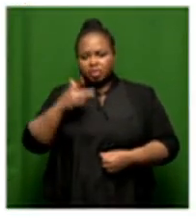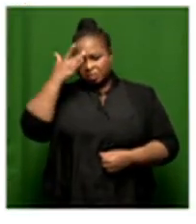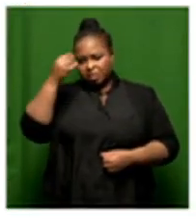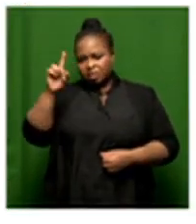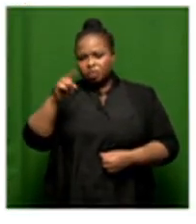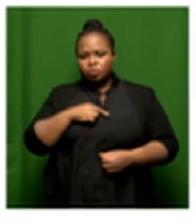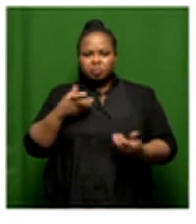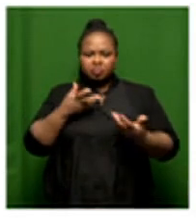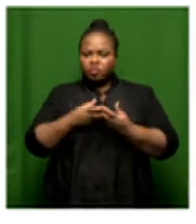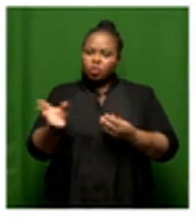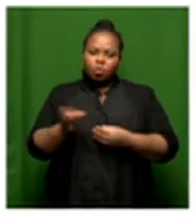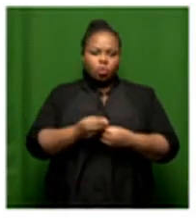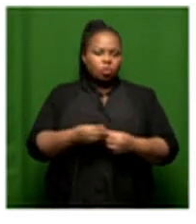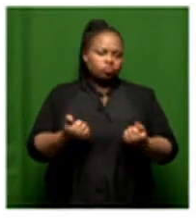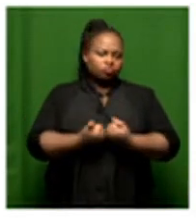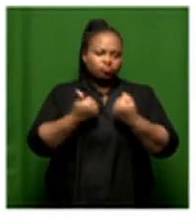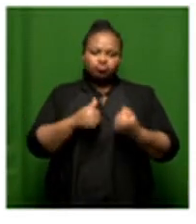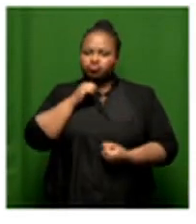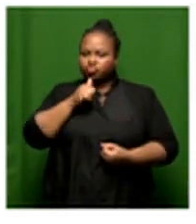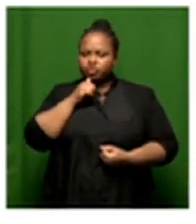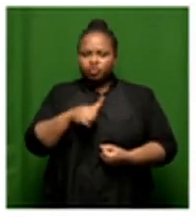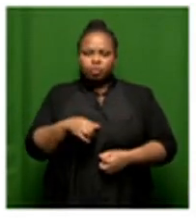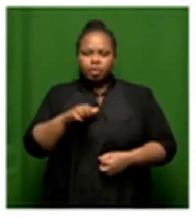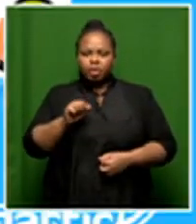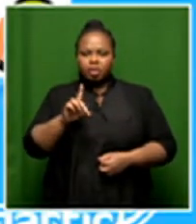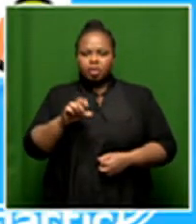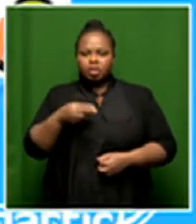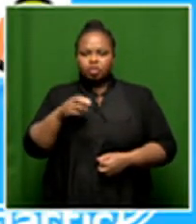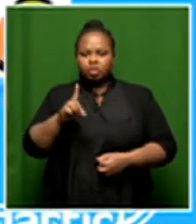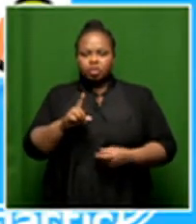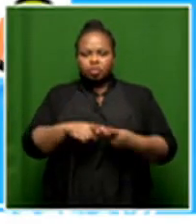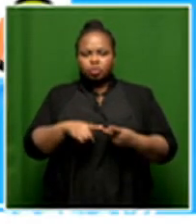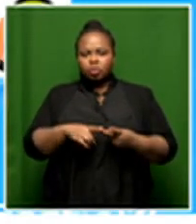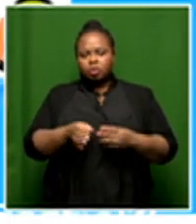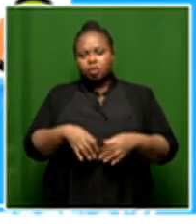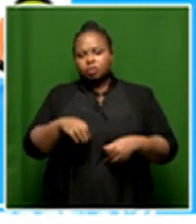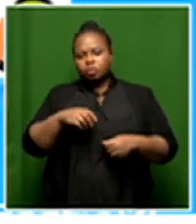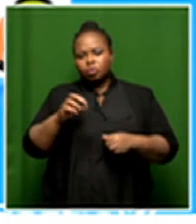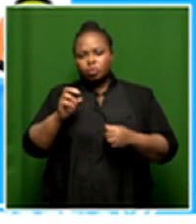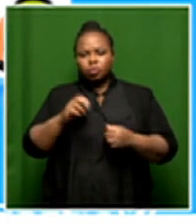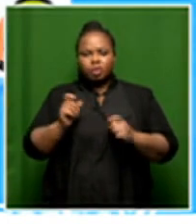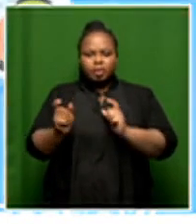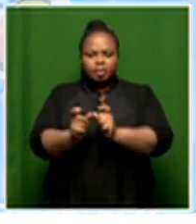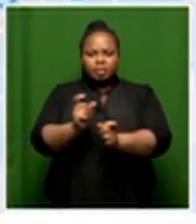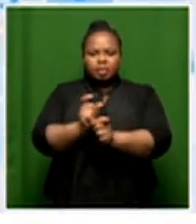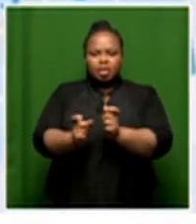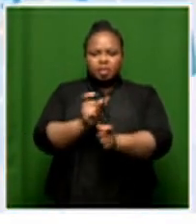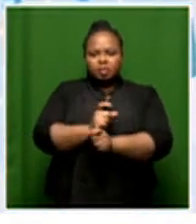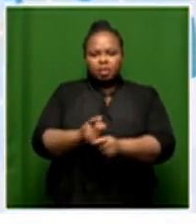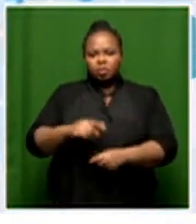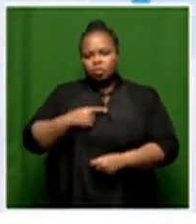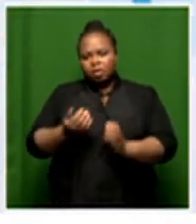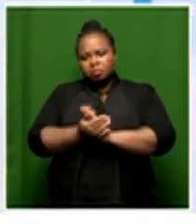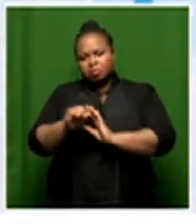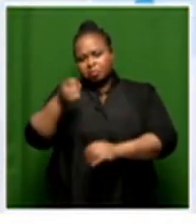we cater for all learning challenges, from ADHD to Asperger's to dyscalculia and dyslexia, all the way to gifted